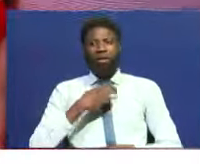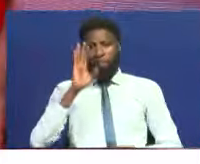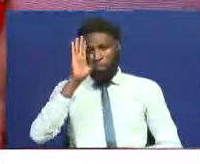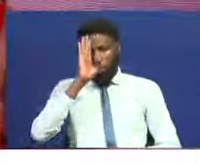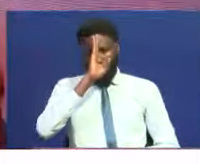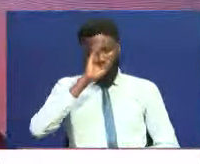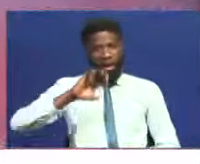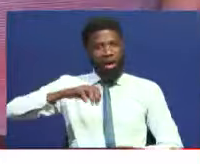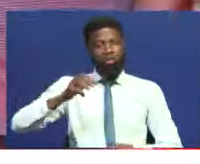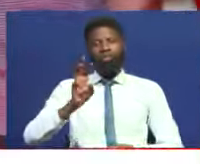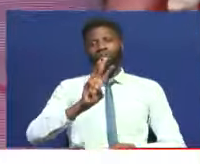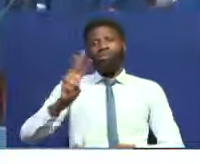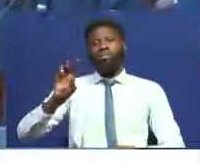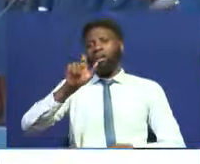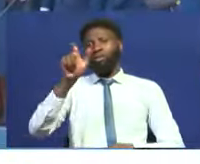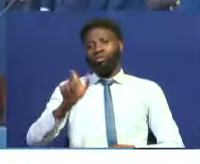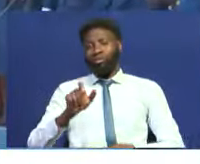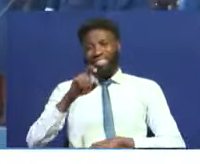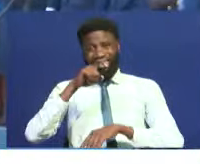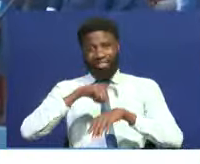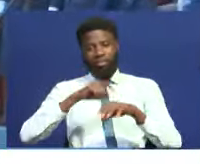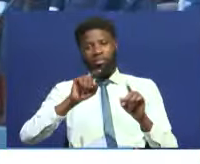interdenominational church service in Kimilili.